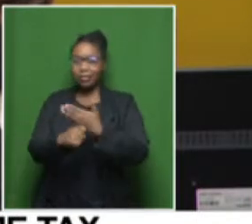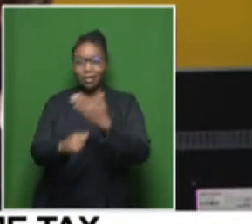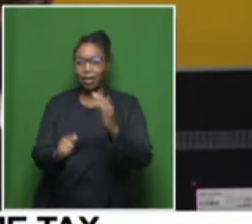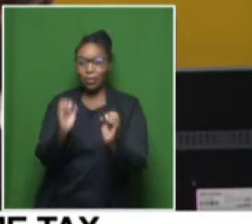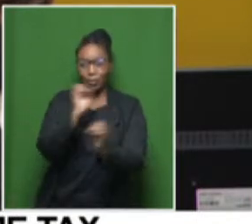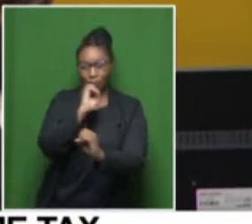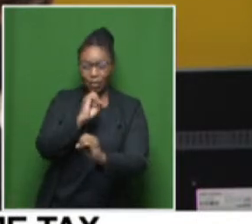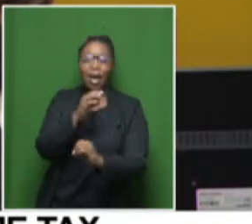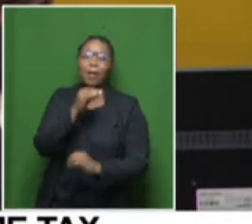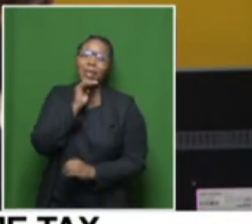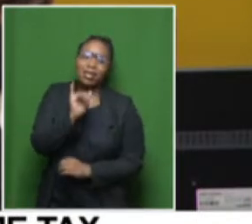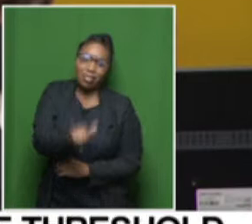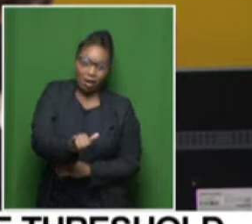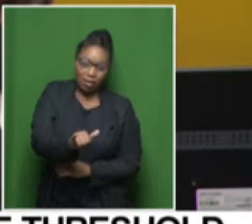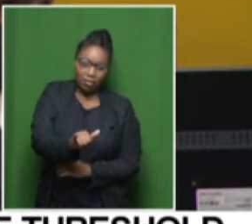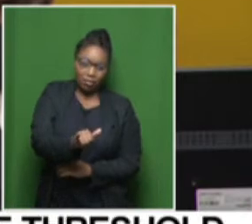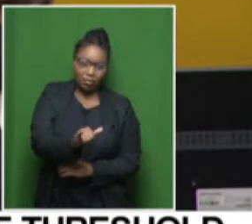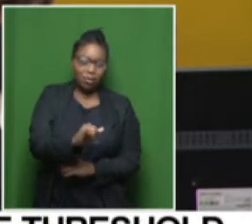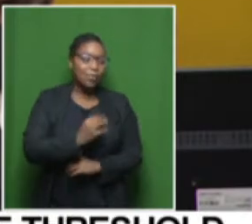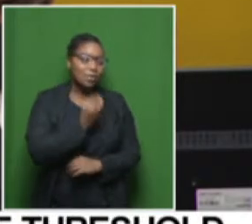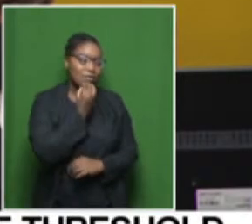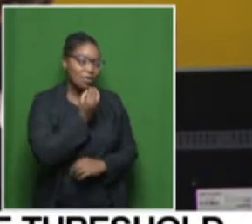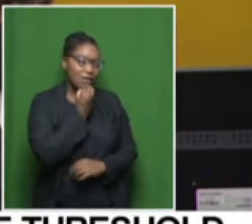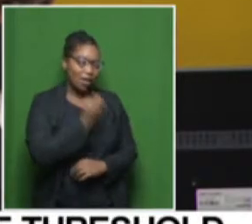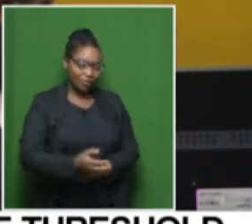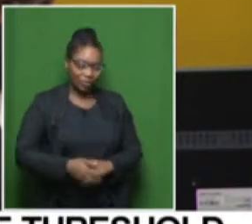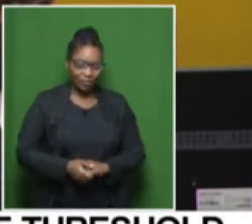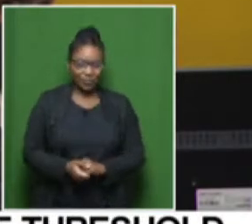Tsho loo nto ke mntana.